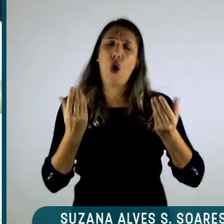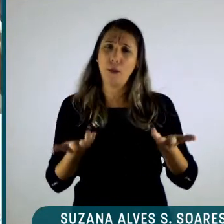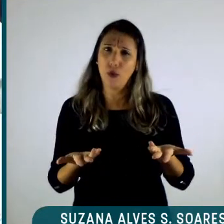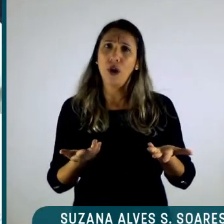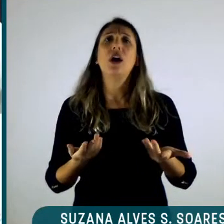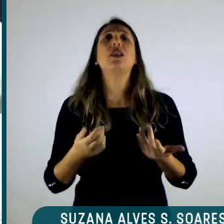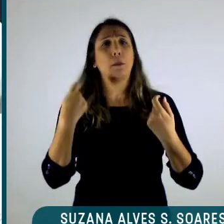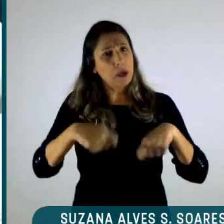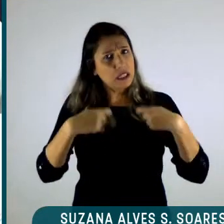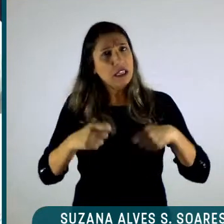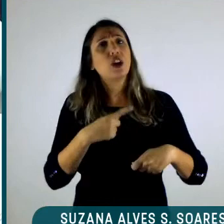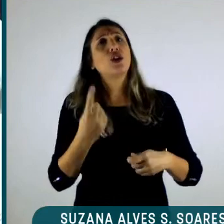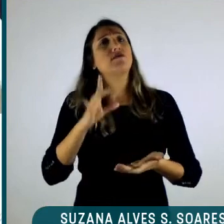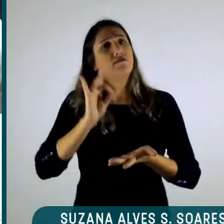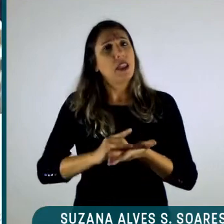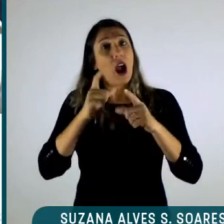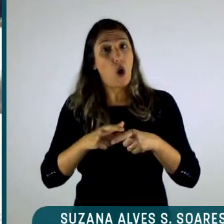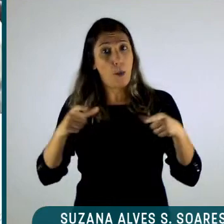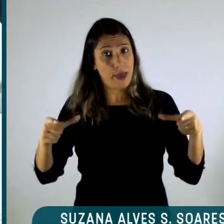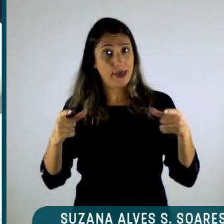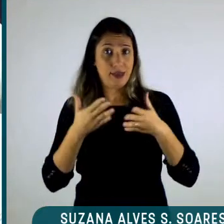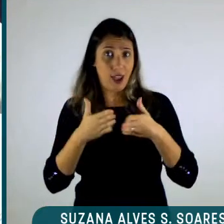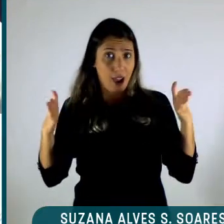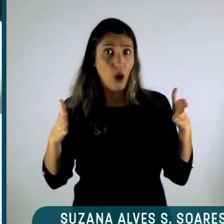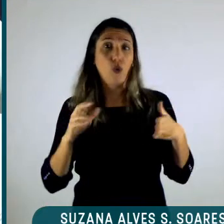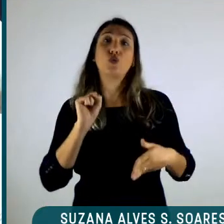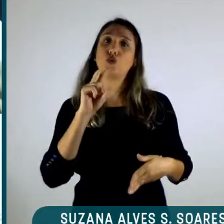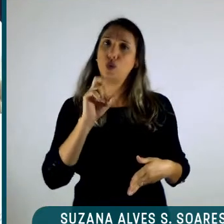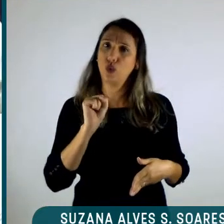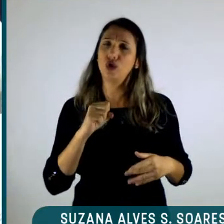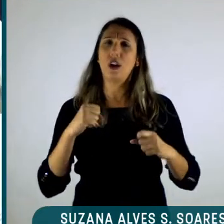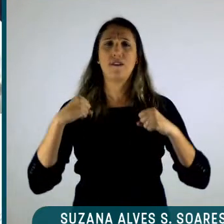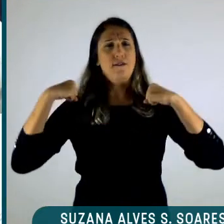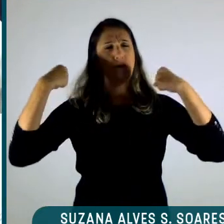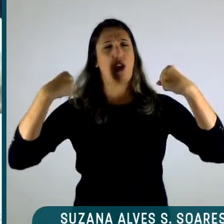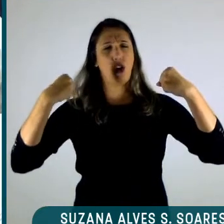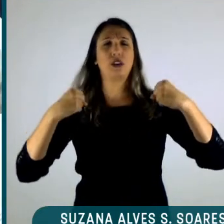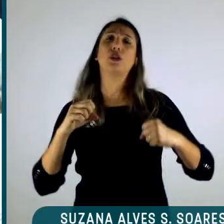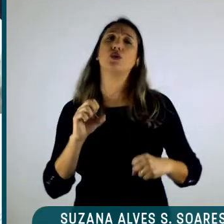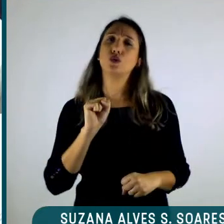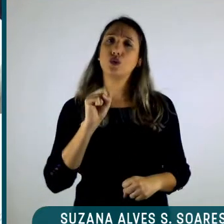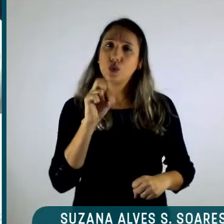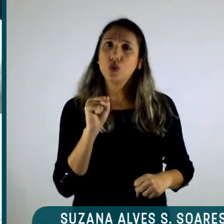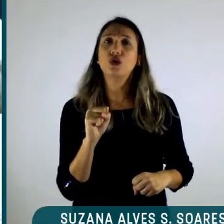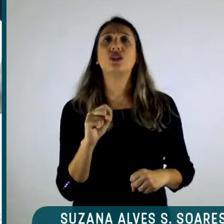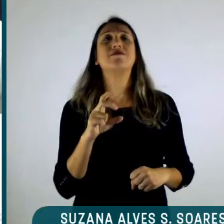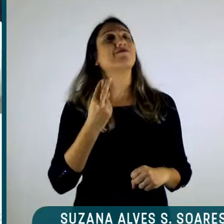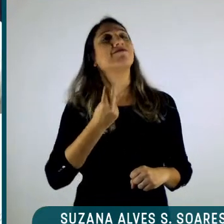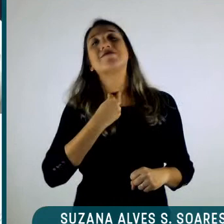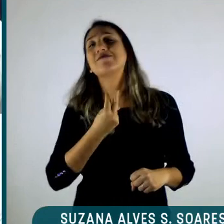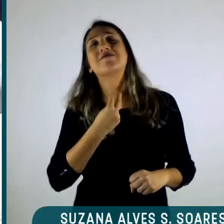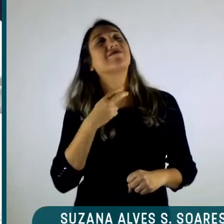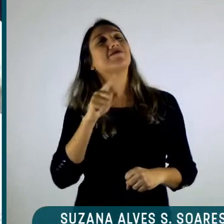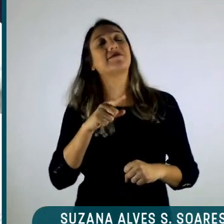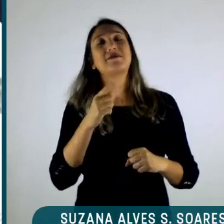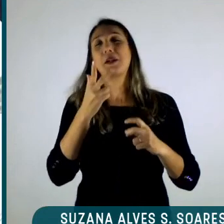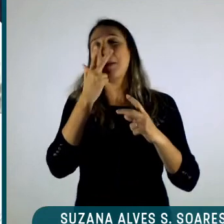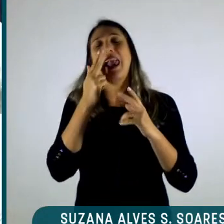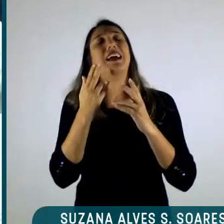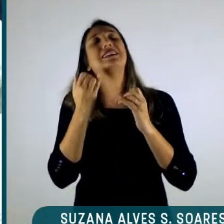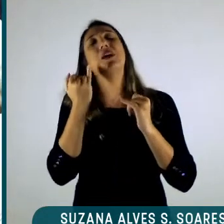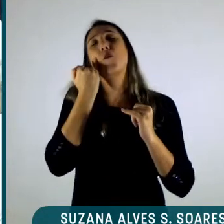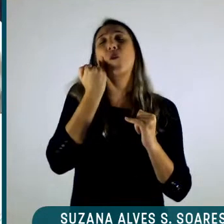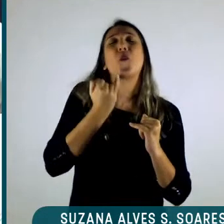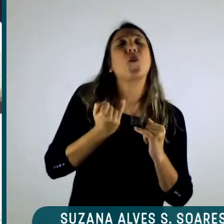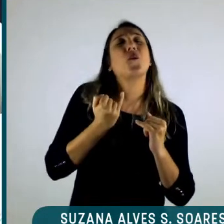transportation. So we must, in fact, expand the Brazilian health system, strengthen it. The Brazilian